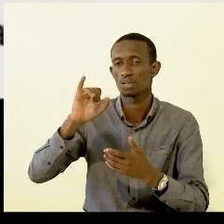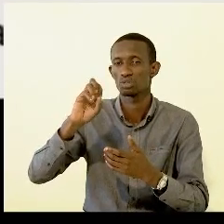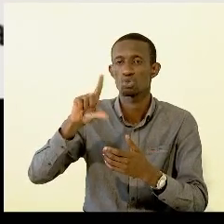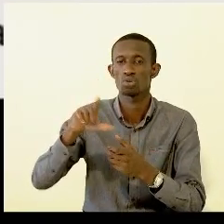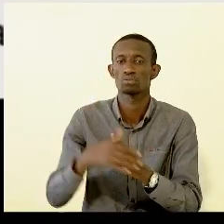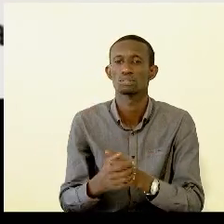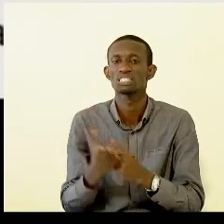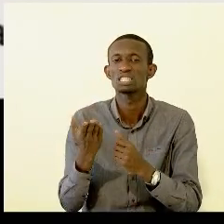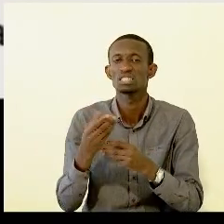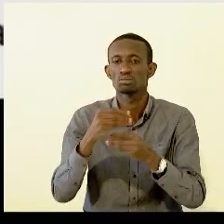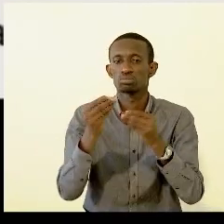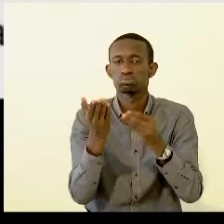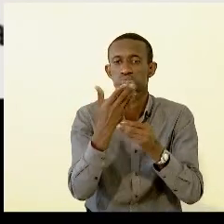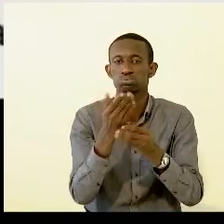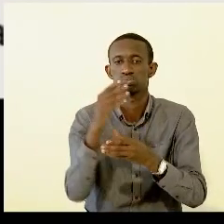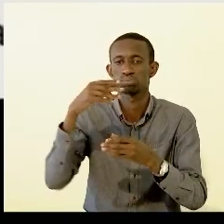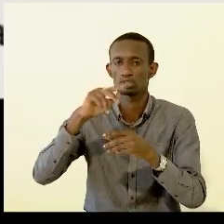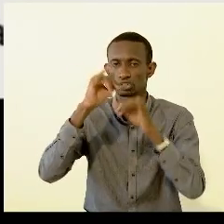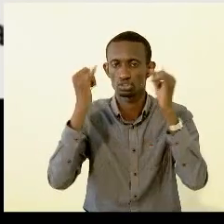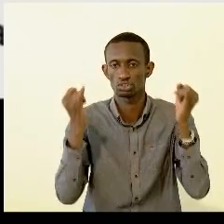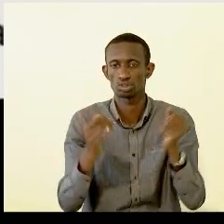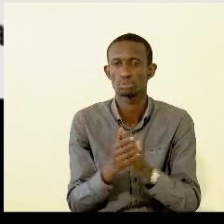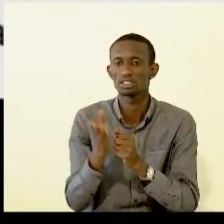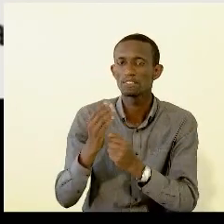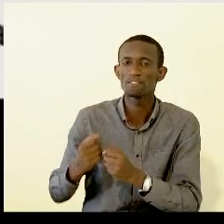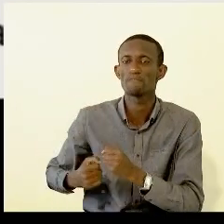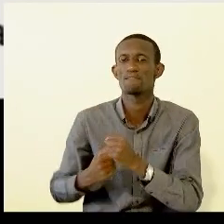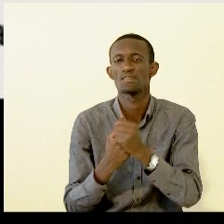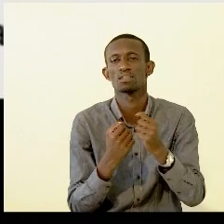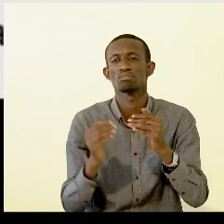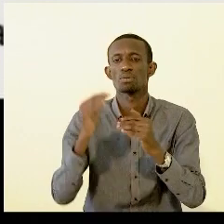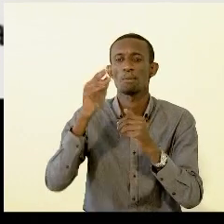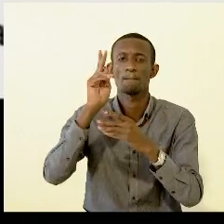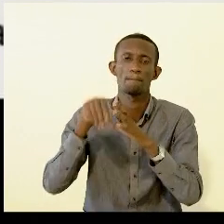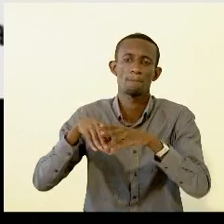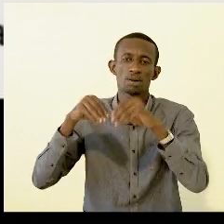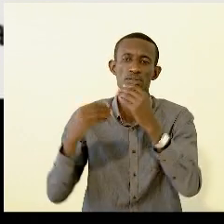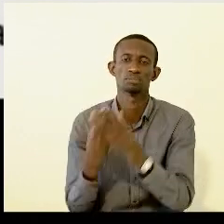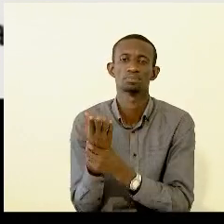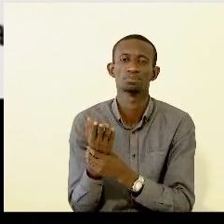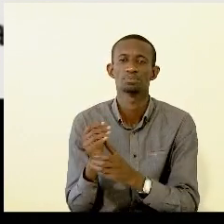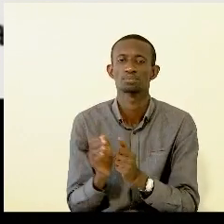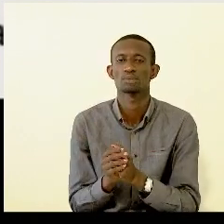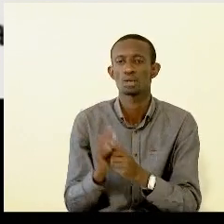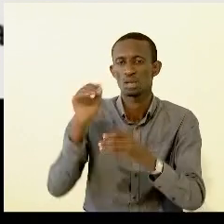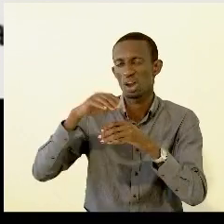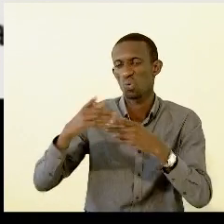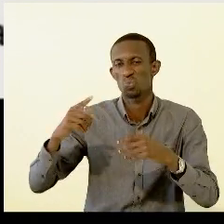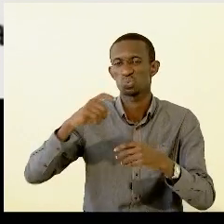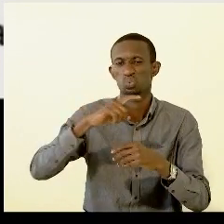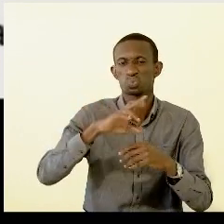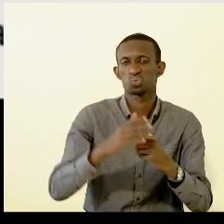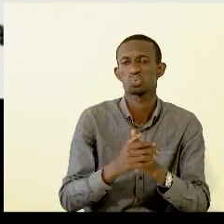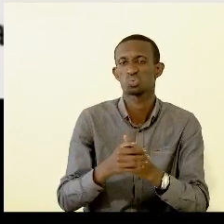shape that is used by climbing plants for support, attachment, cell invasion by parasitic